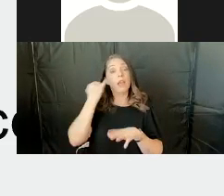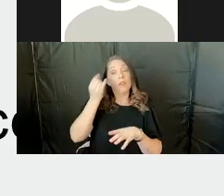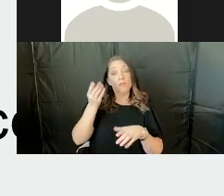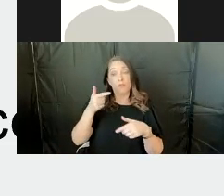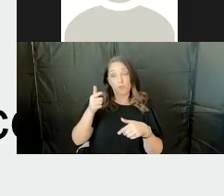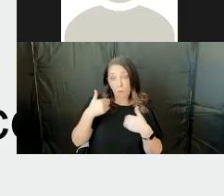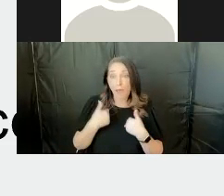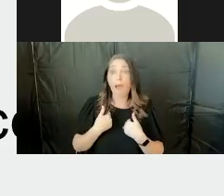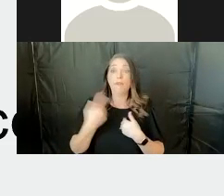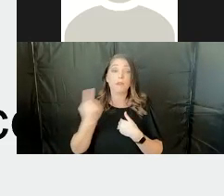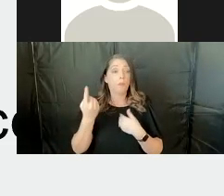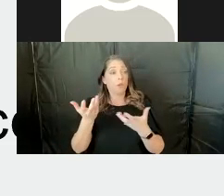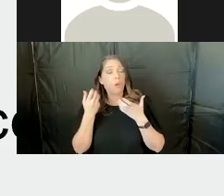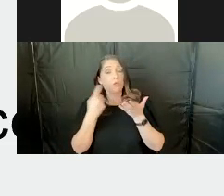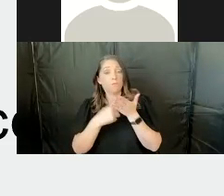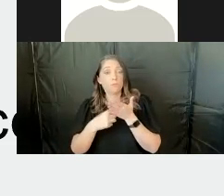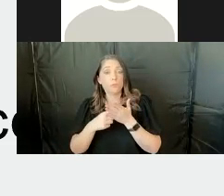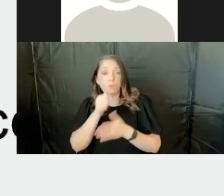intake line at